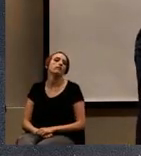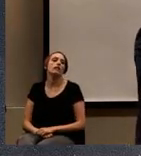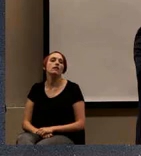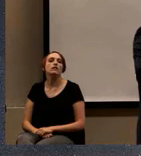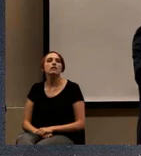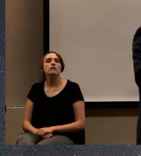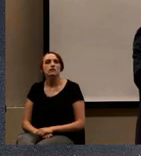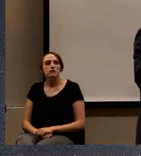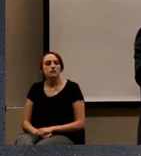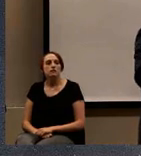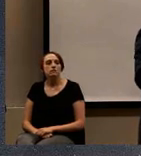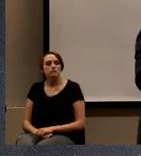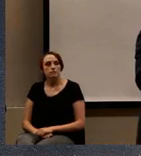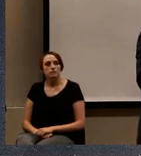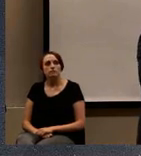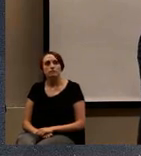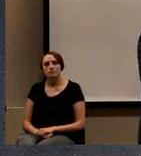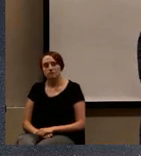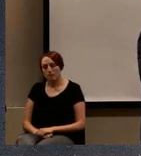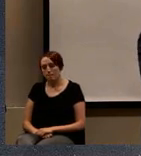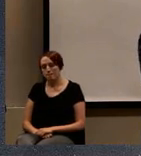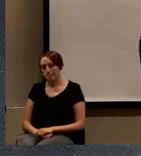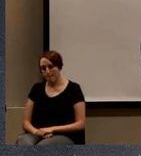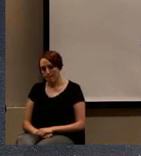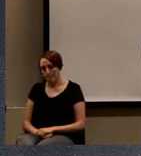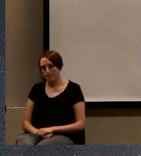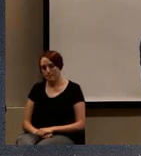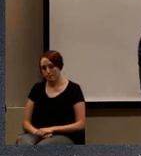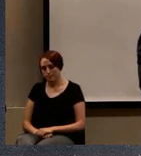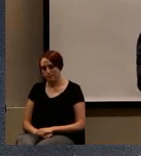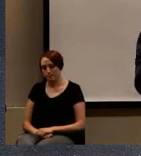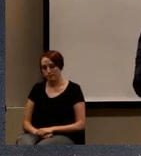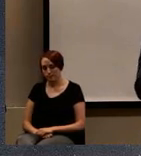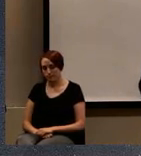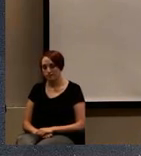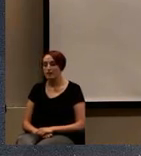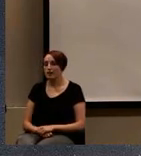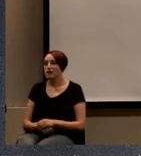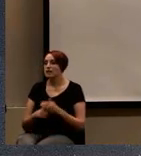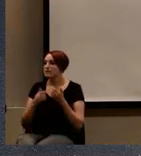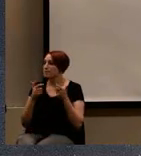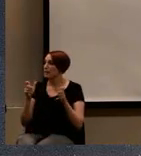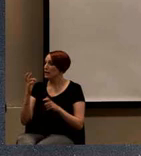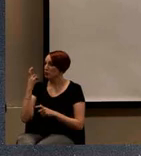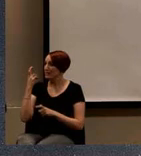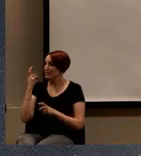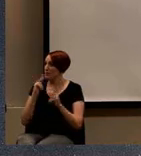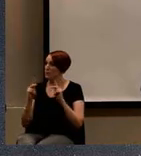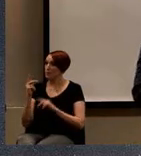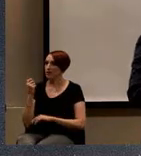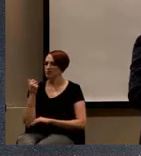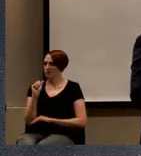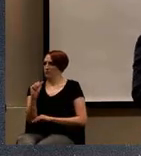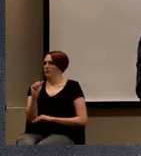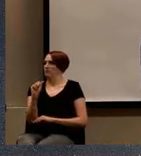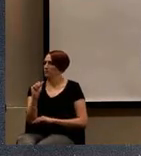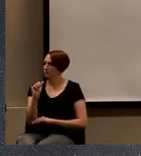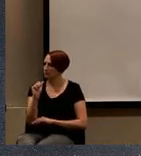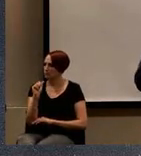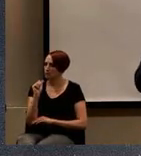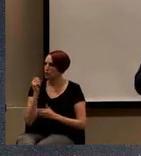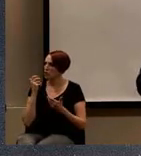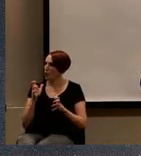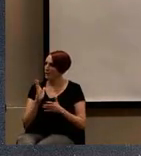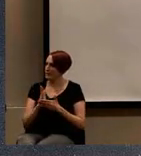and leave them in a position. This is one of the scariest things and one of the biggest sources of resistance for seniors giving up their keys, is